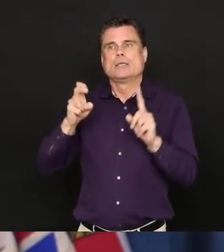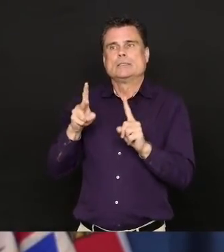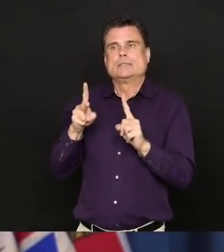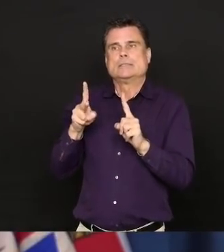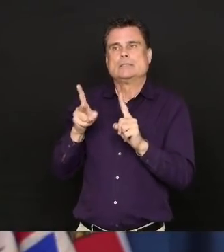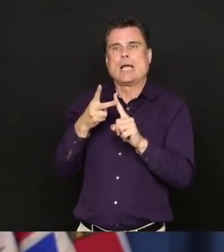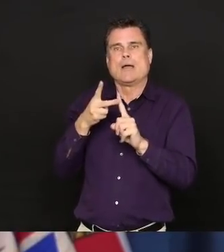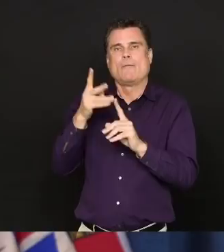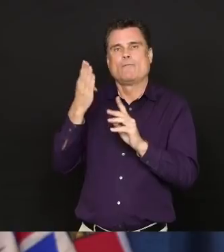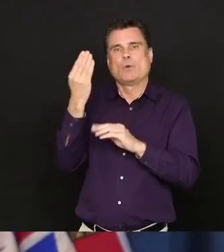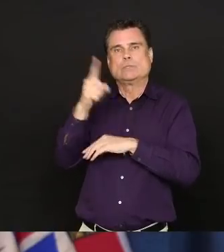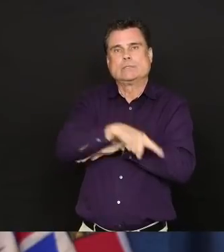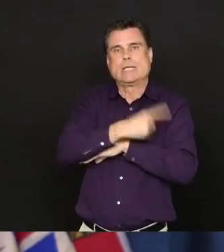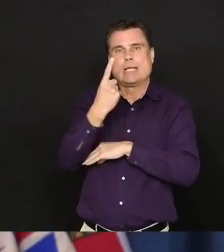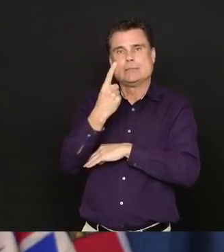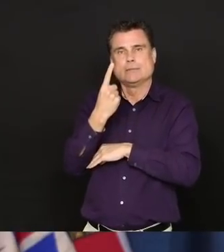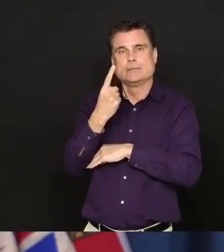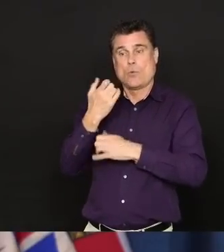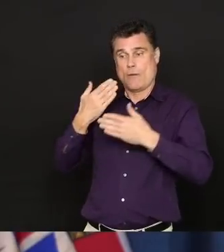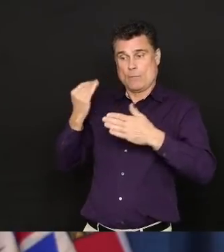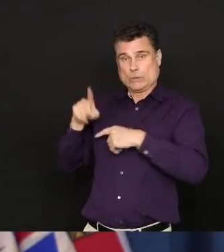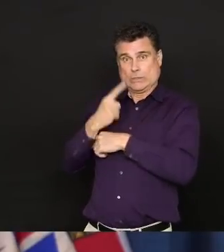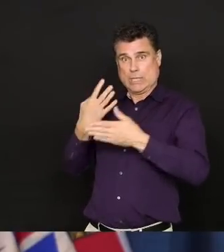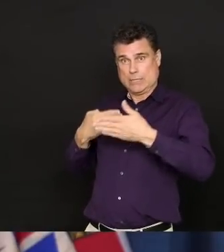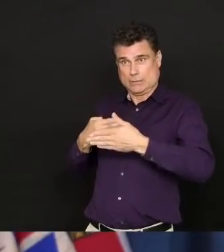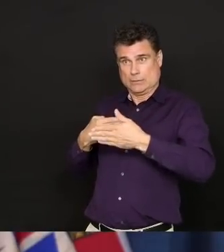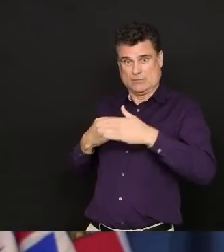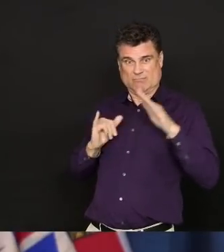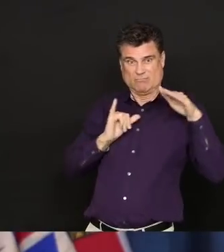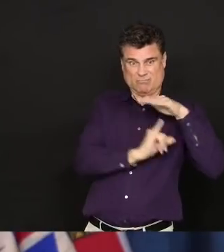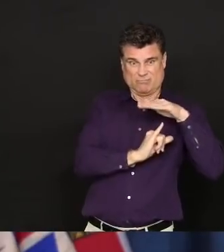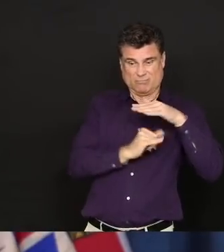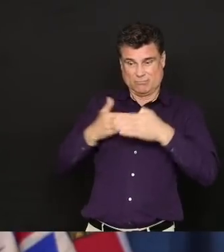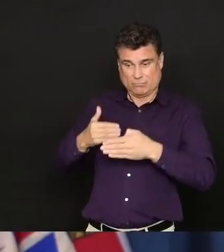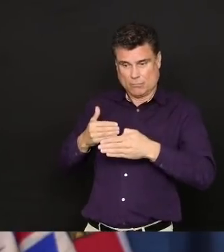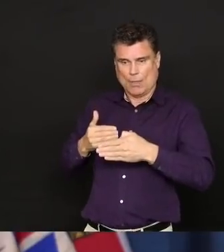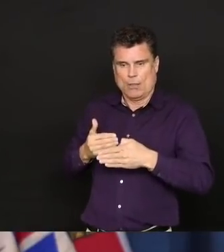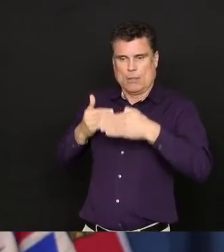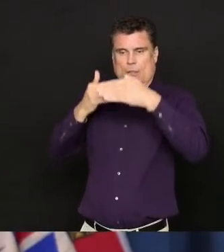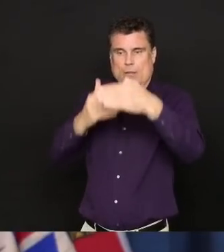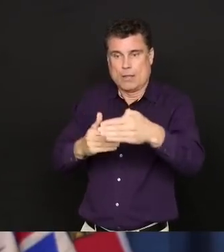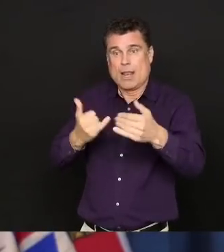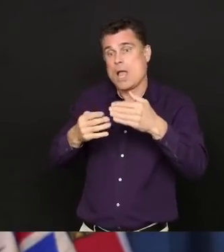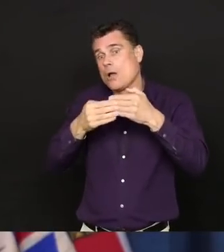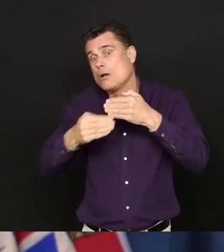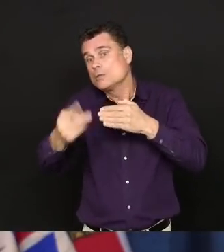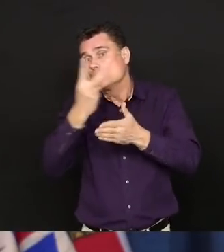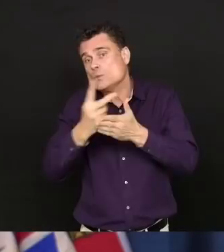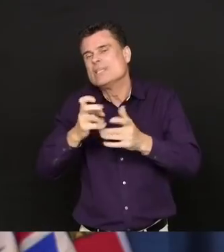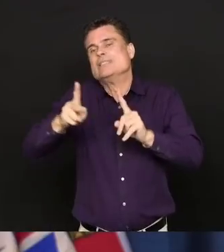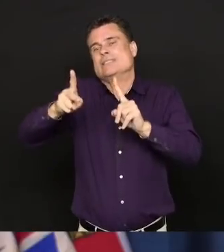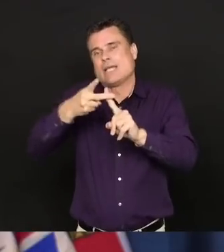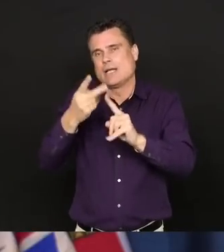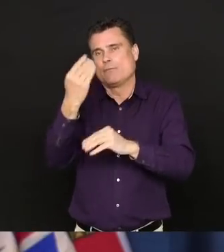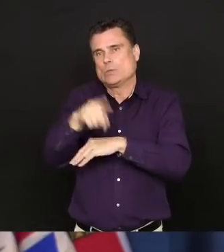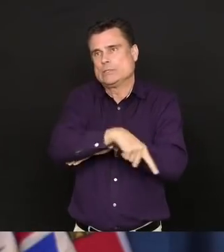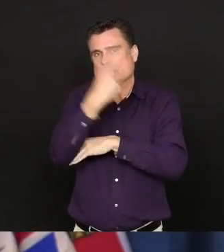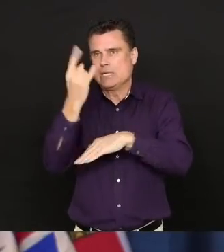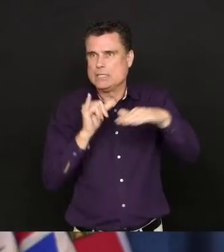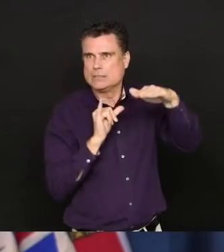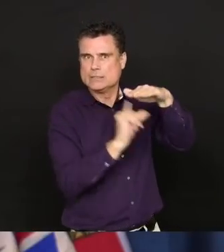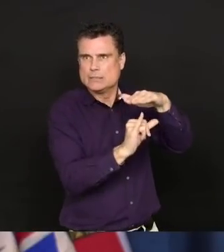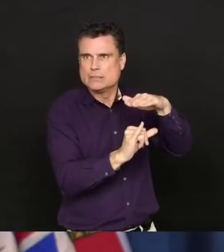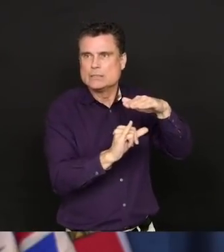of in-classroom schooling, the travel restrictions that we've had. So, and, you know, the strong response